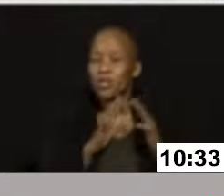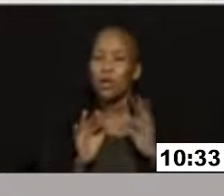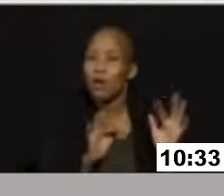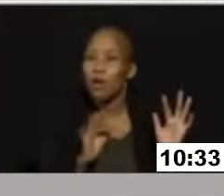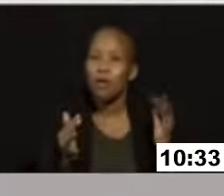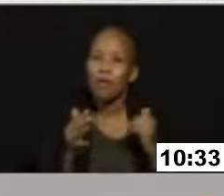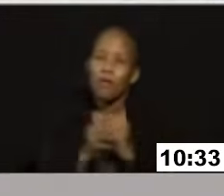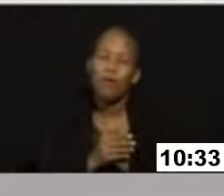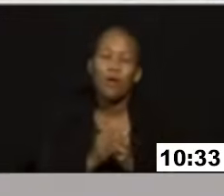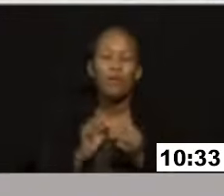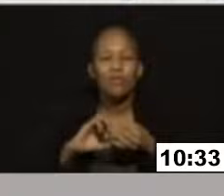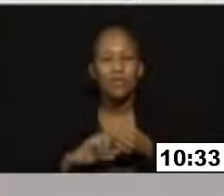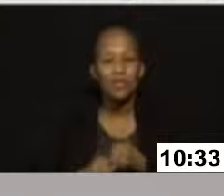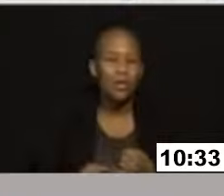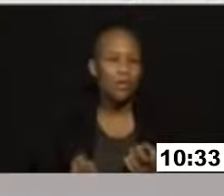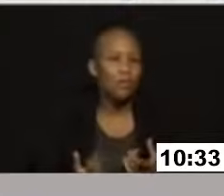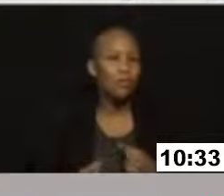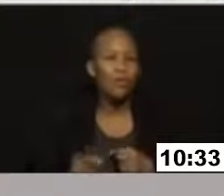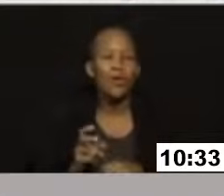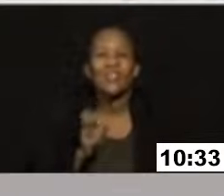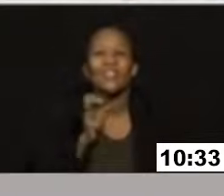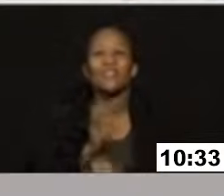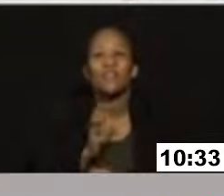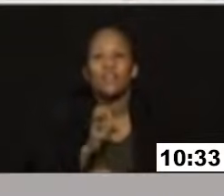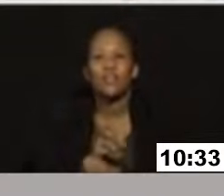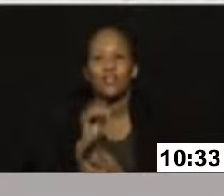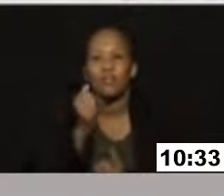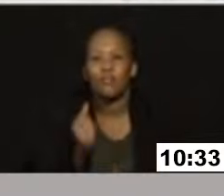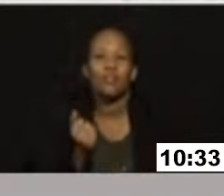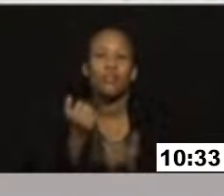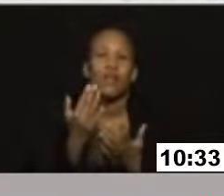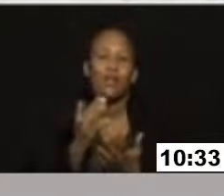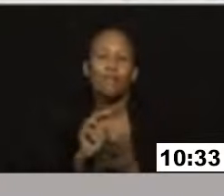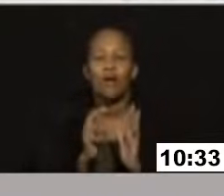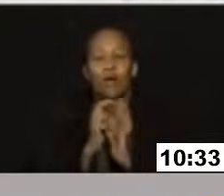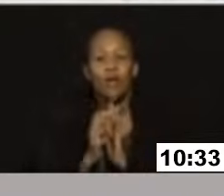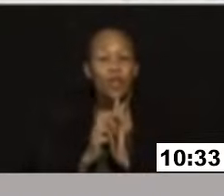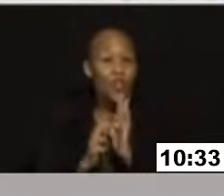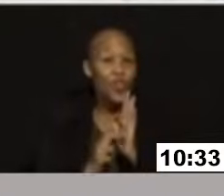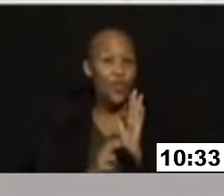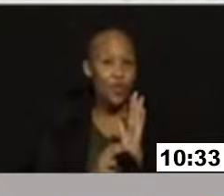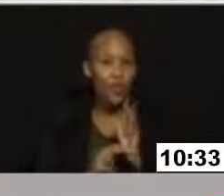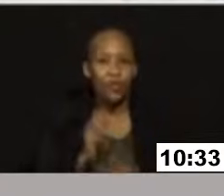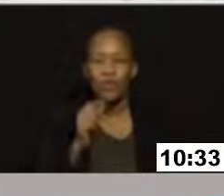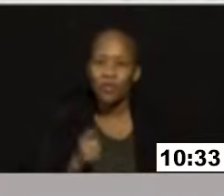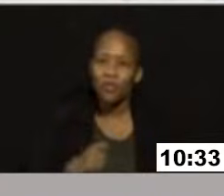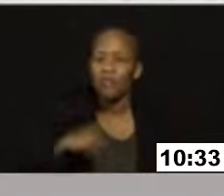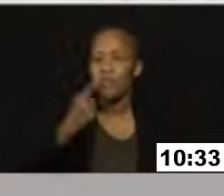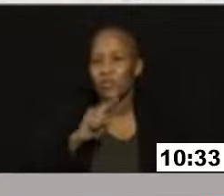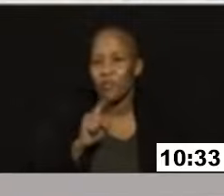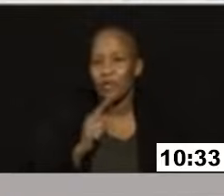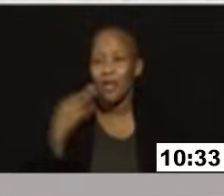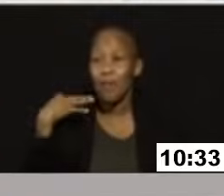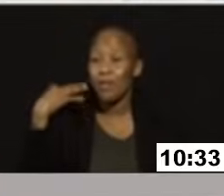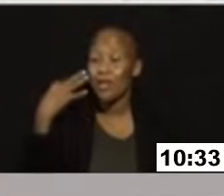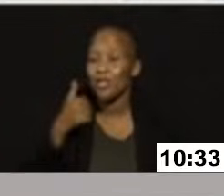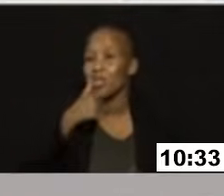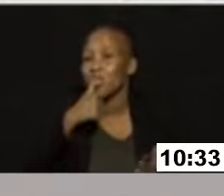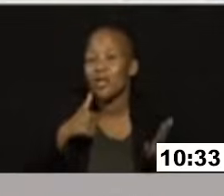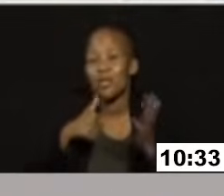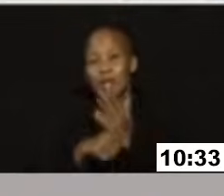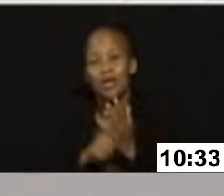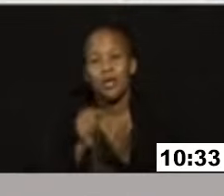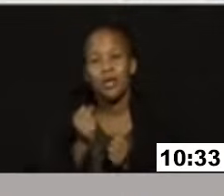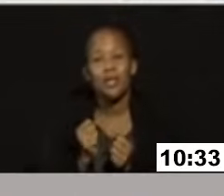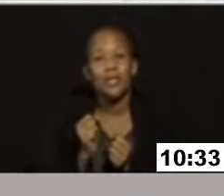and get over the difficulty provided by the rest of the rule. Firstly, in the application letter itself, as I